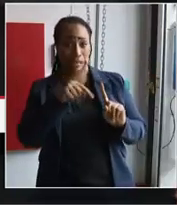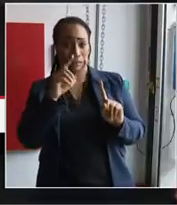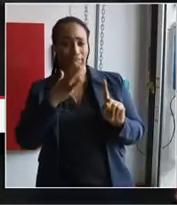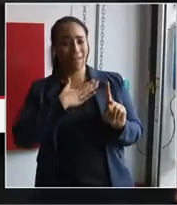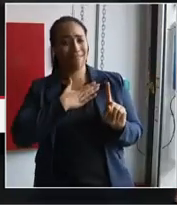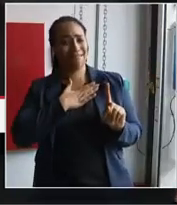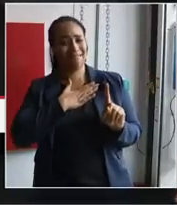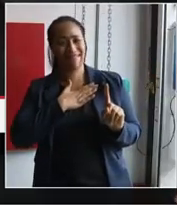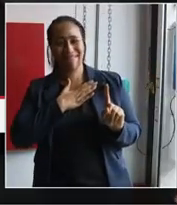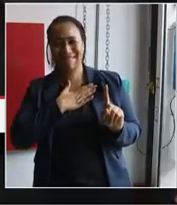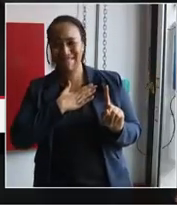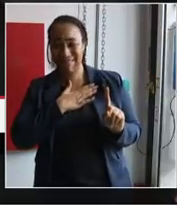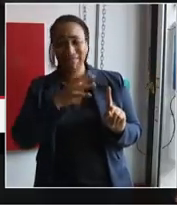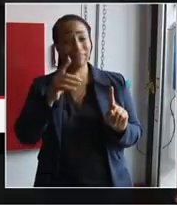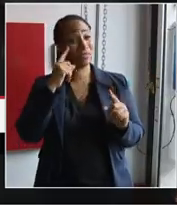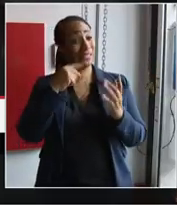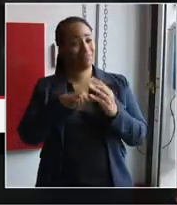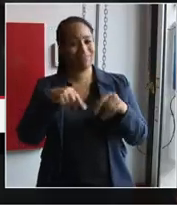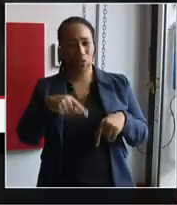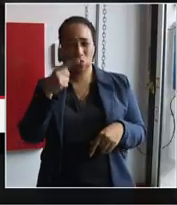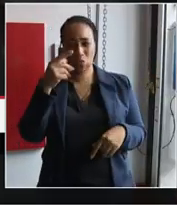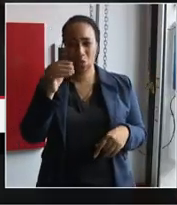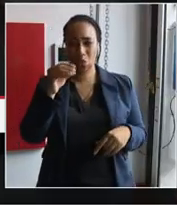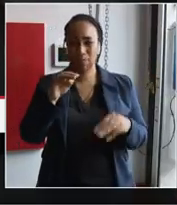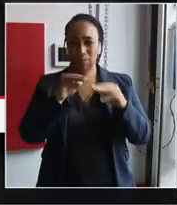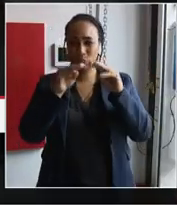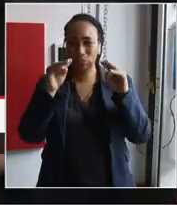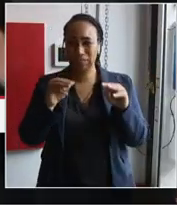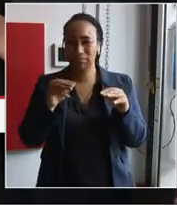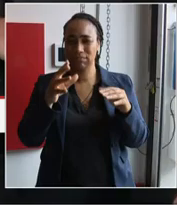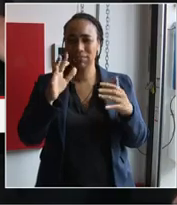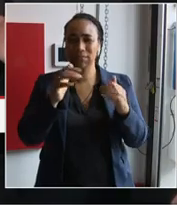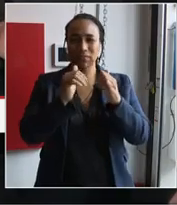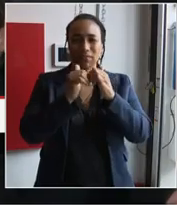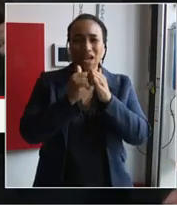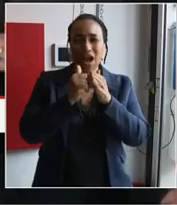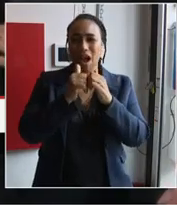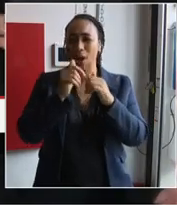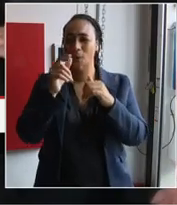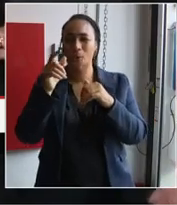is in other mainstream music. There's a whole